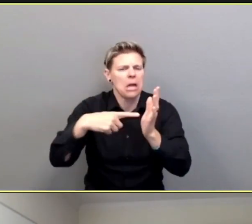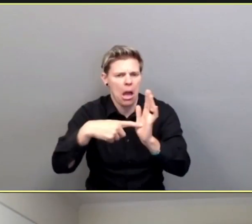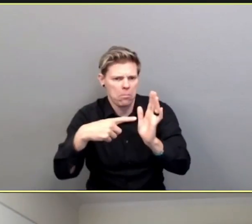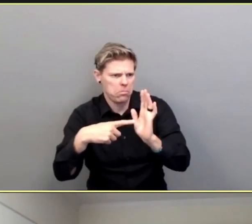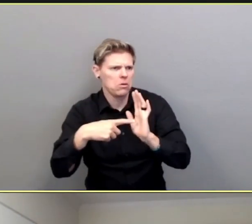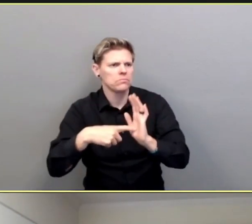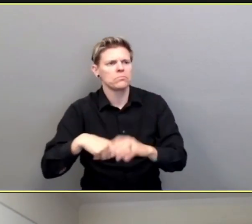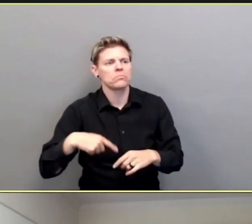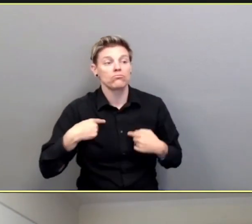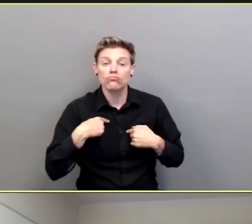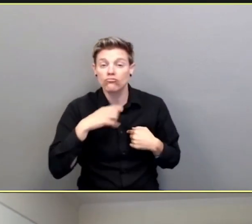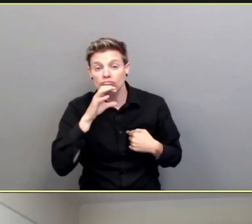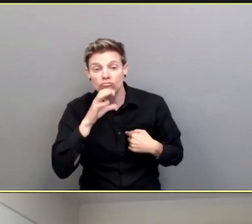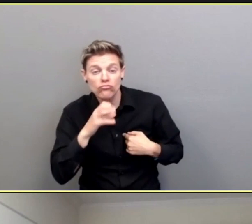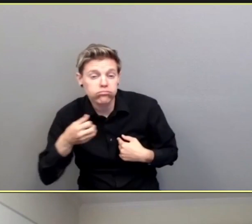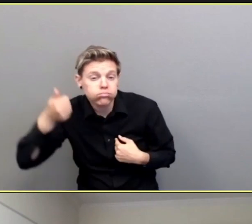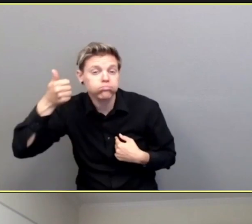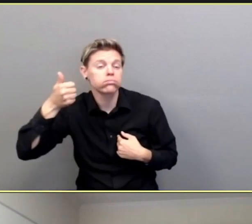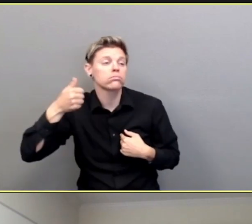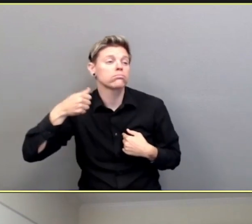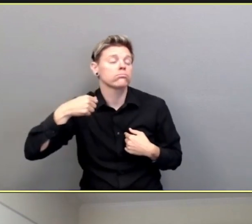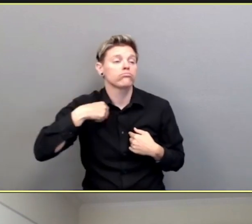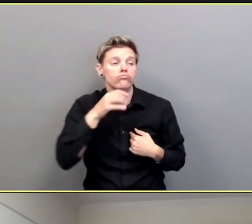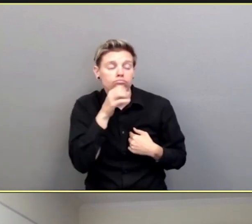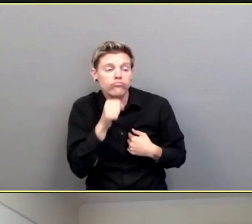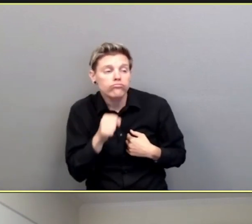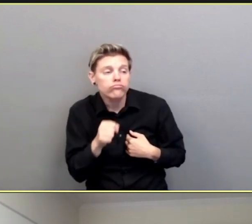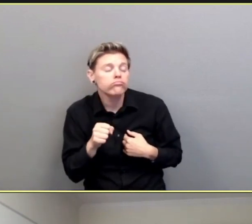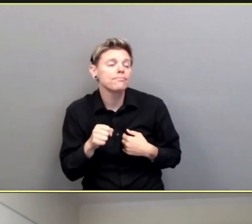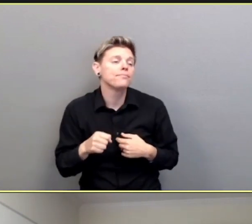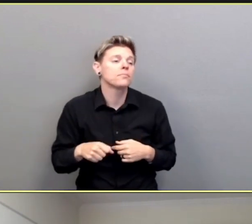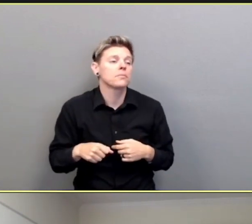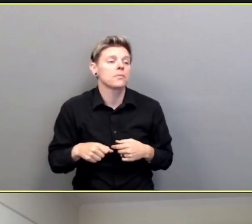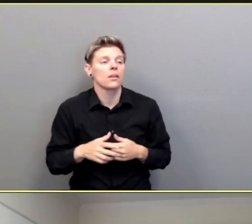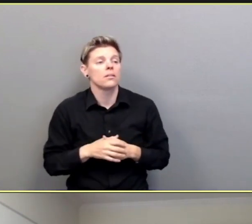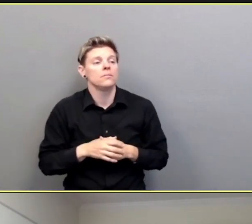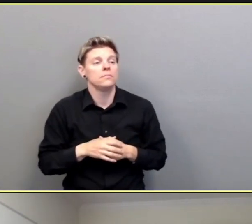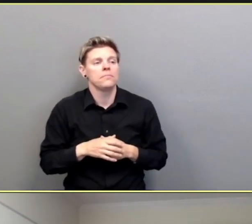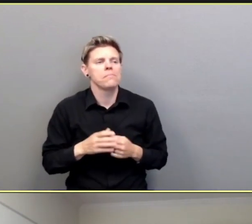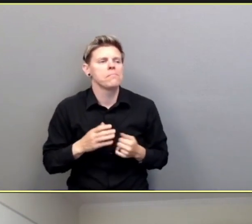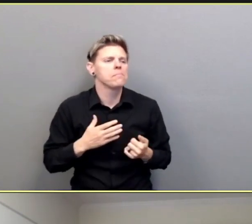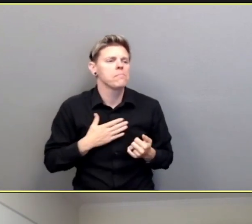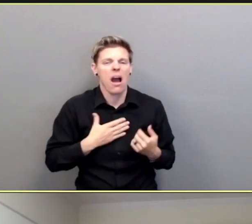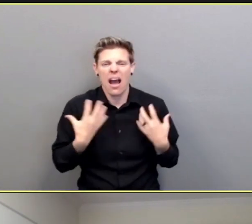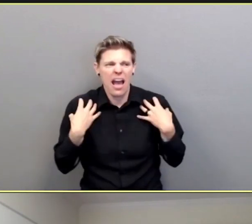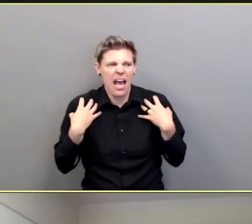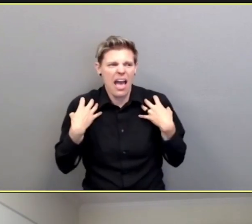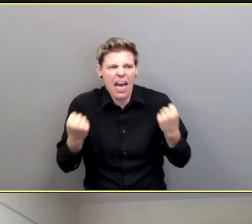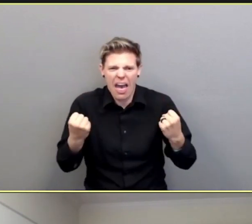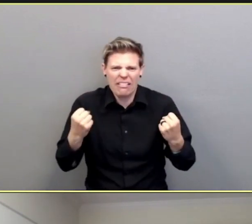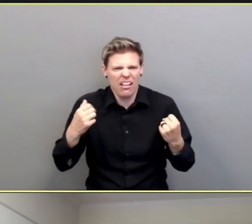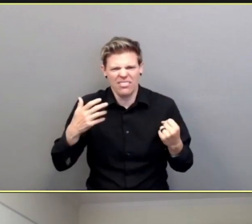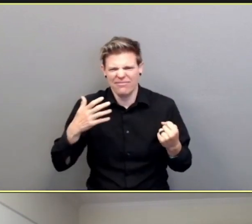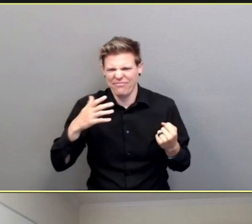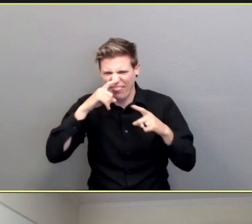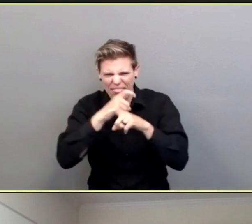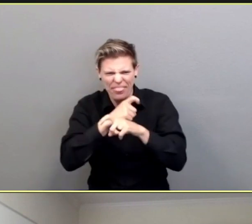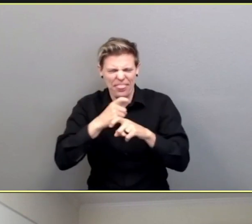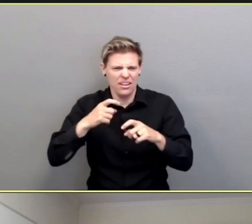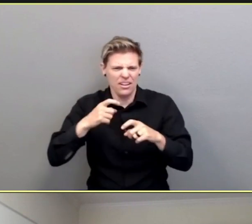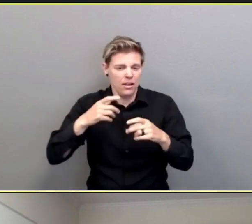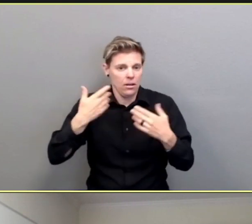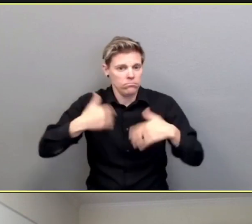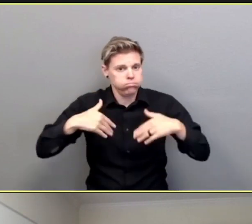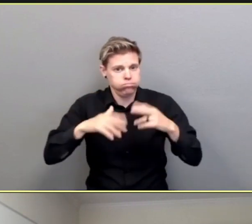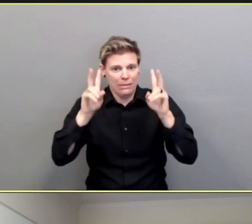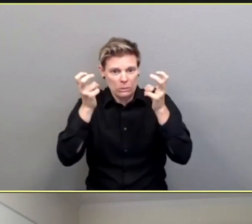older or somebody who has really complex medical problems that put them at high risk for severe